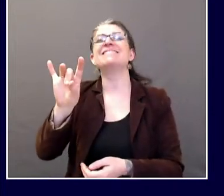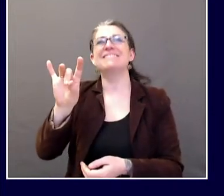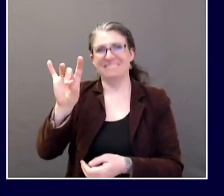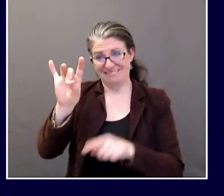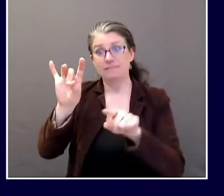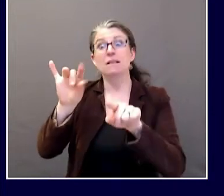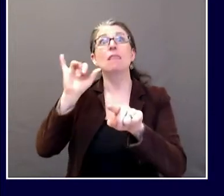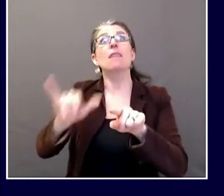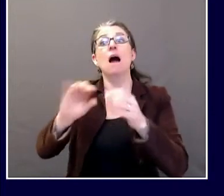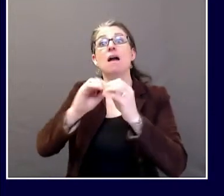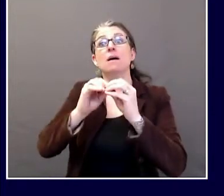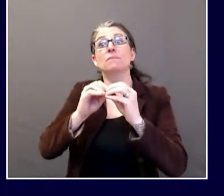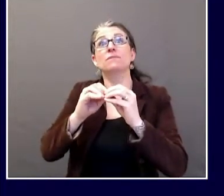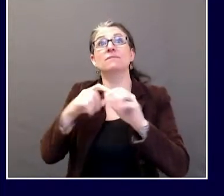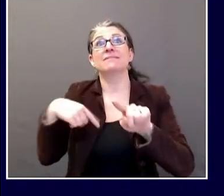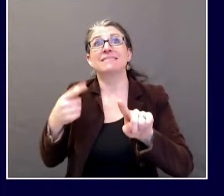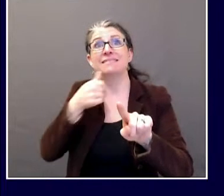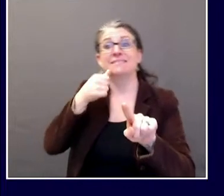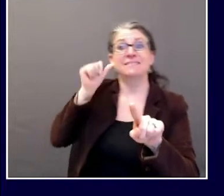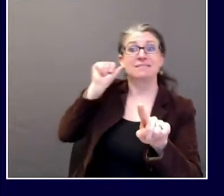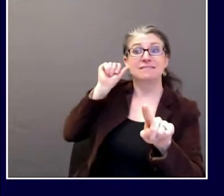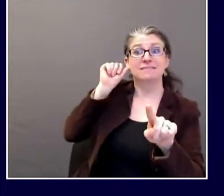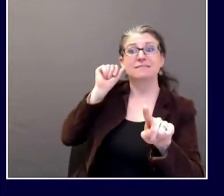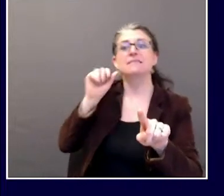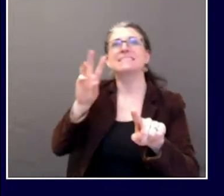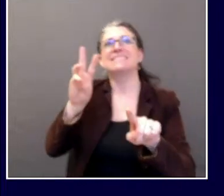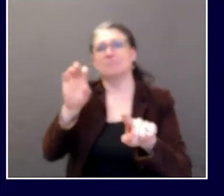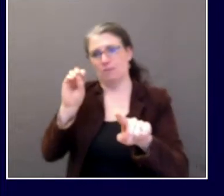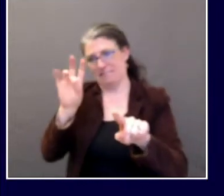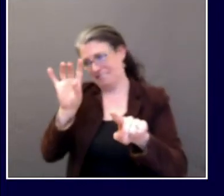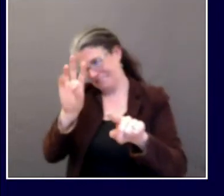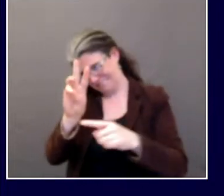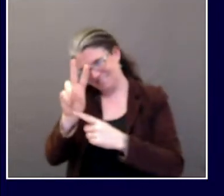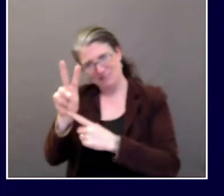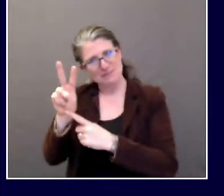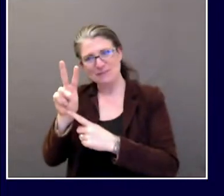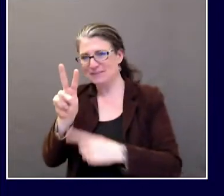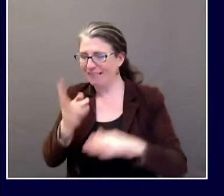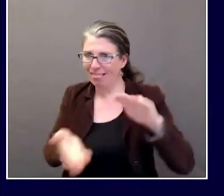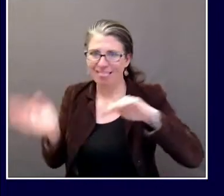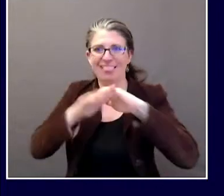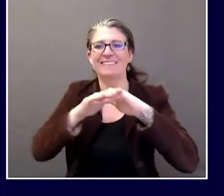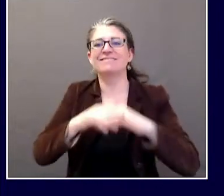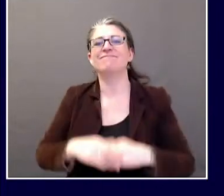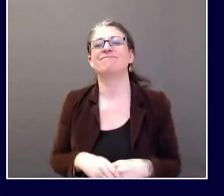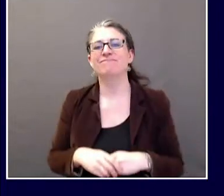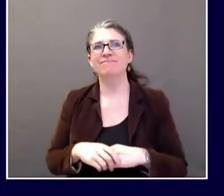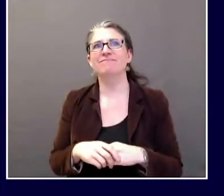7,212 are probable cases. Cumulatively, over the past year,